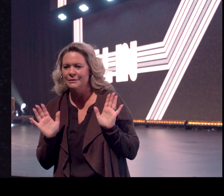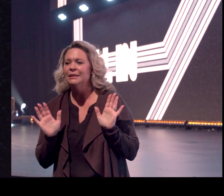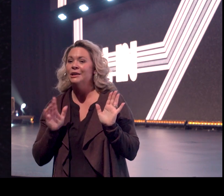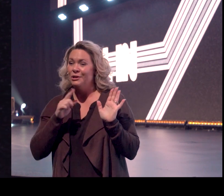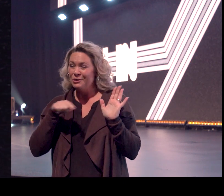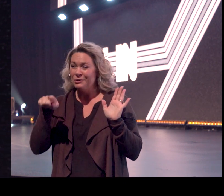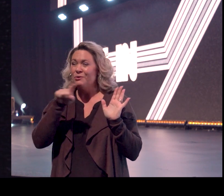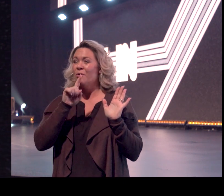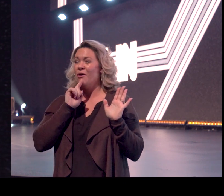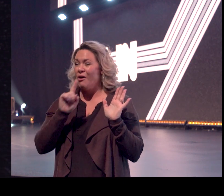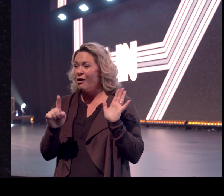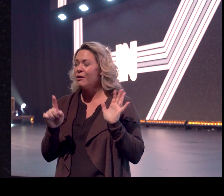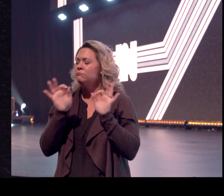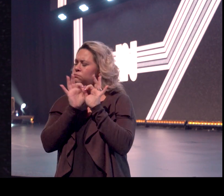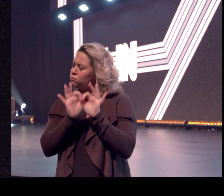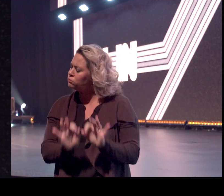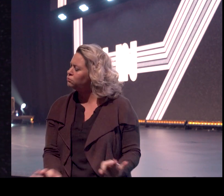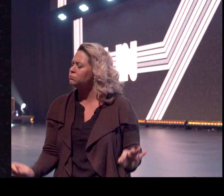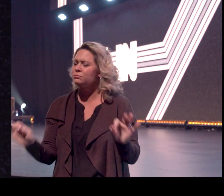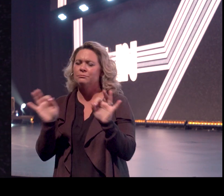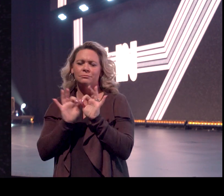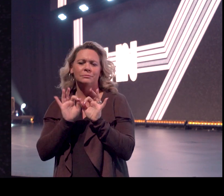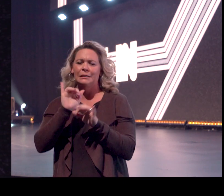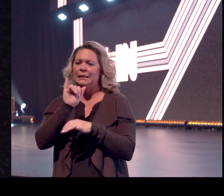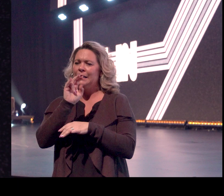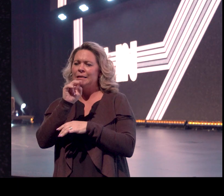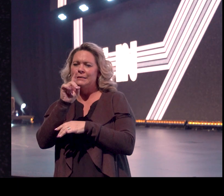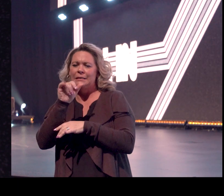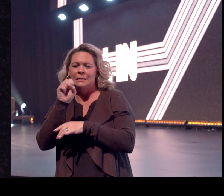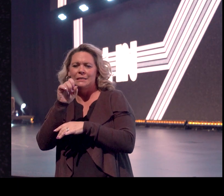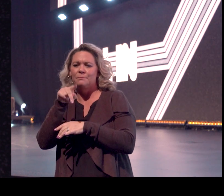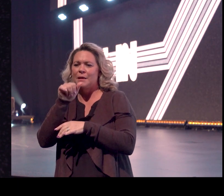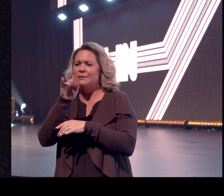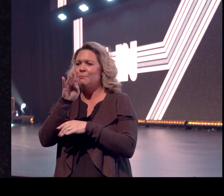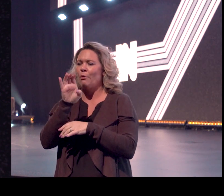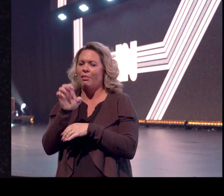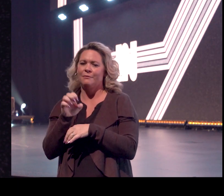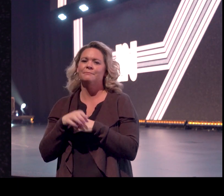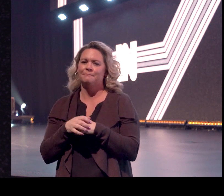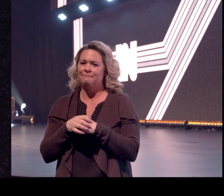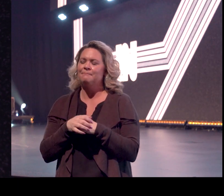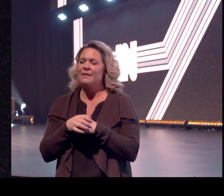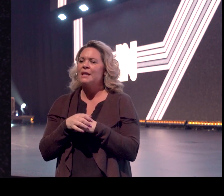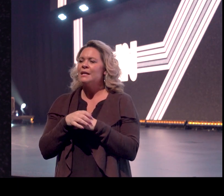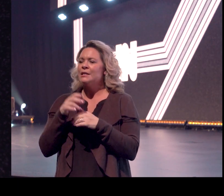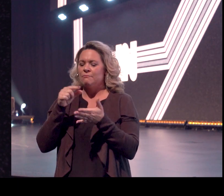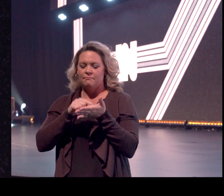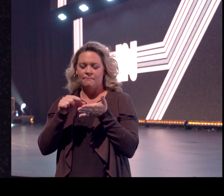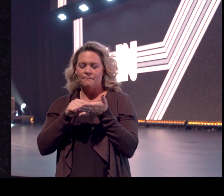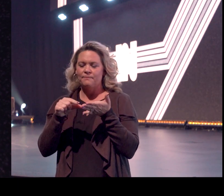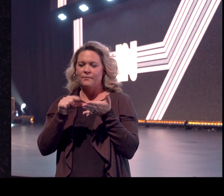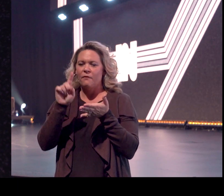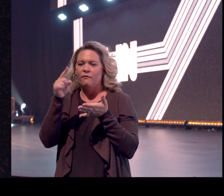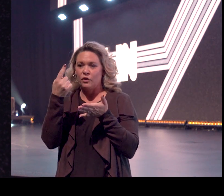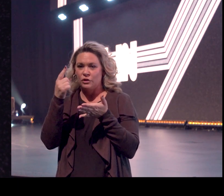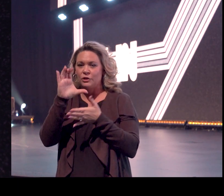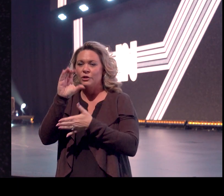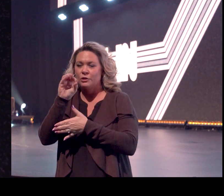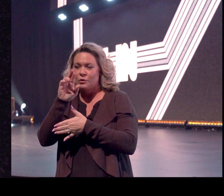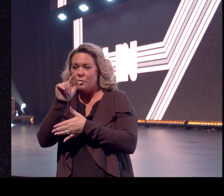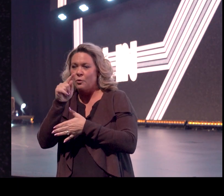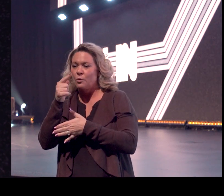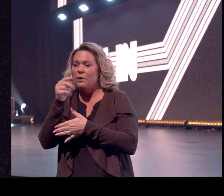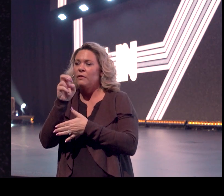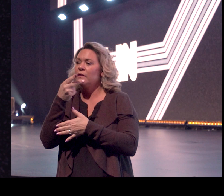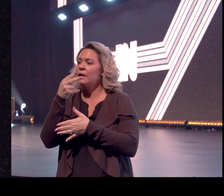clarity that you are indispensable more than you could ever imagine. And the way I want to do that is I want to turn to a passage of scripture